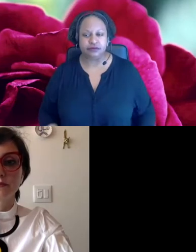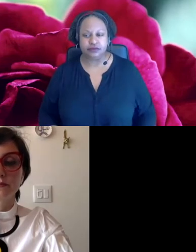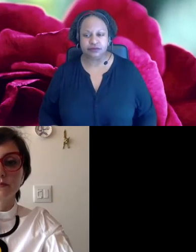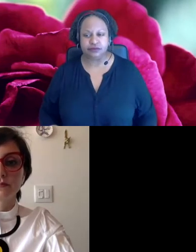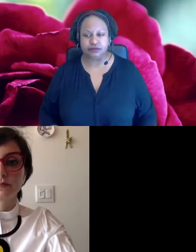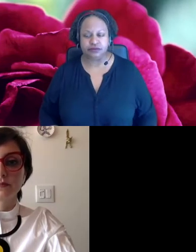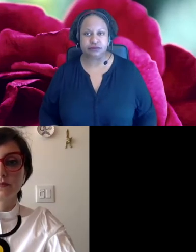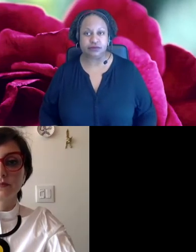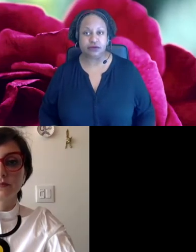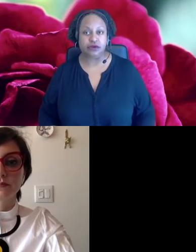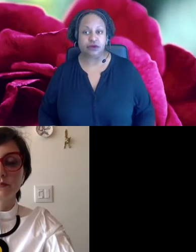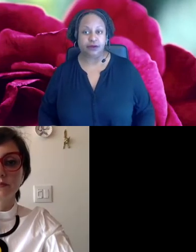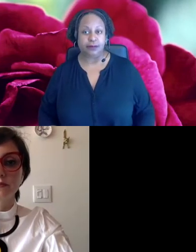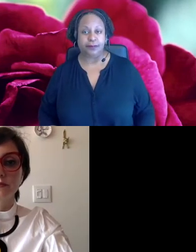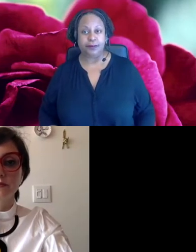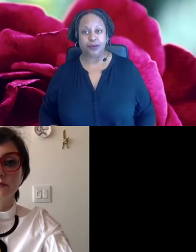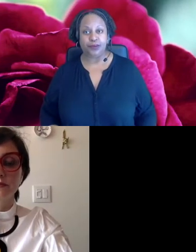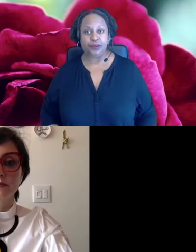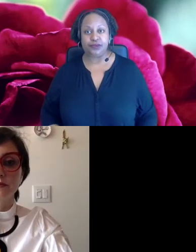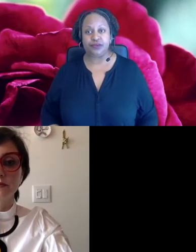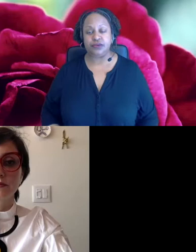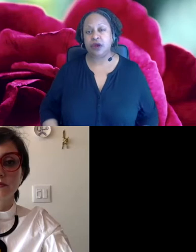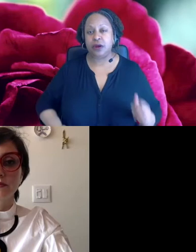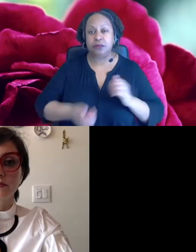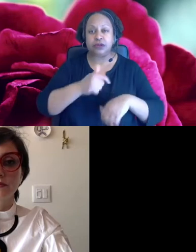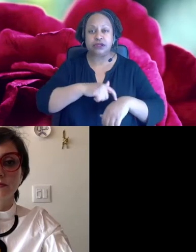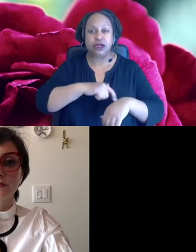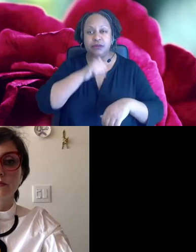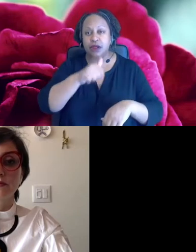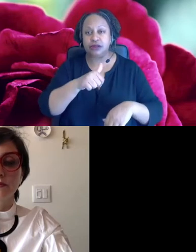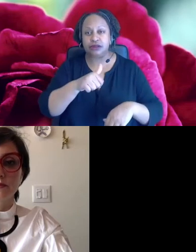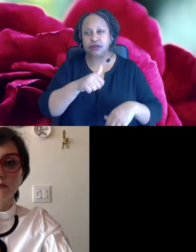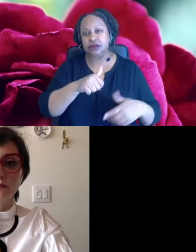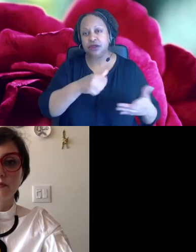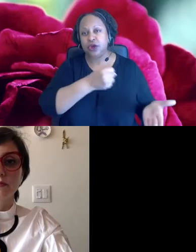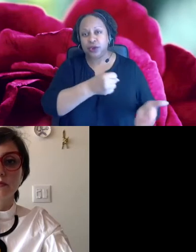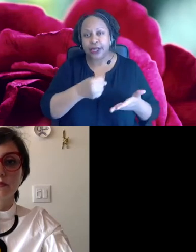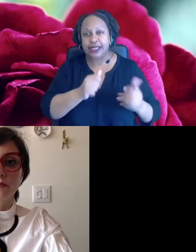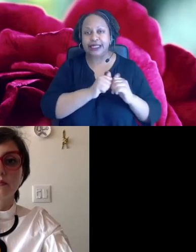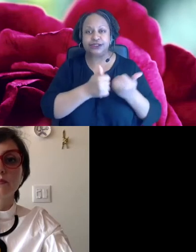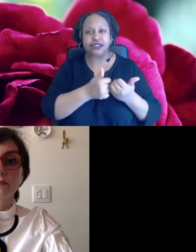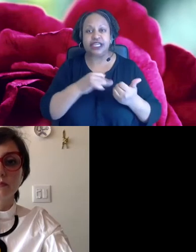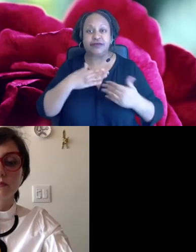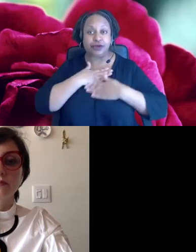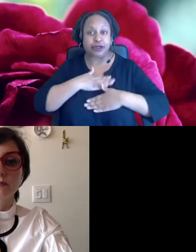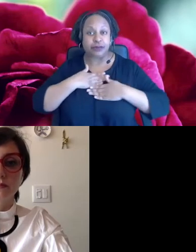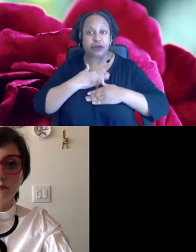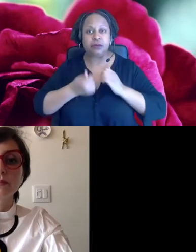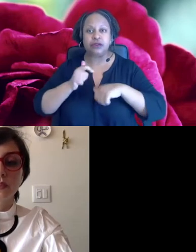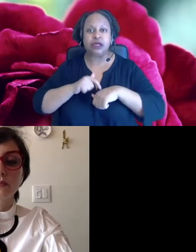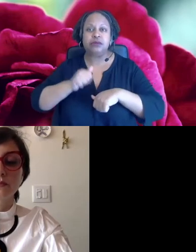the ones that do that tend to be not the granting agencies, but if you're in entertainment, it would be like private